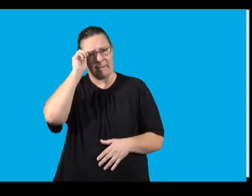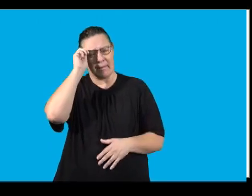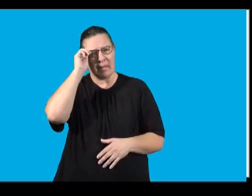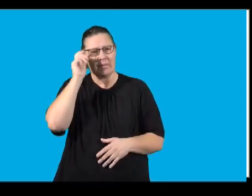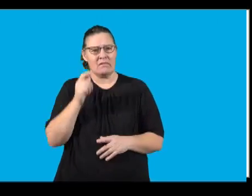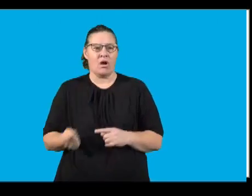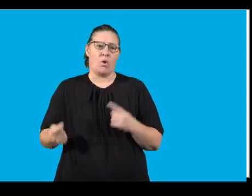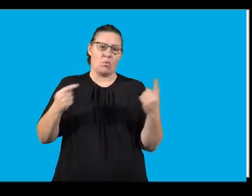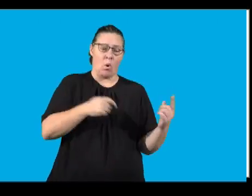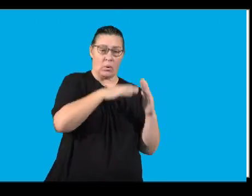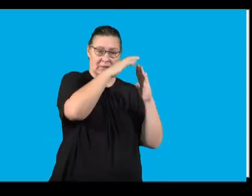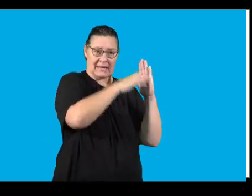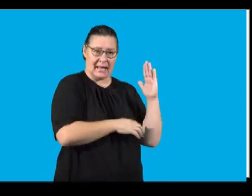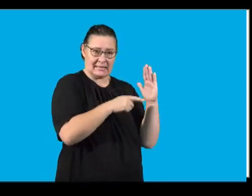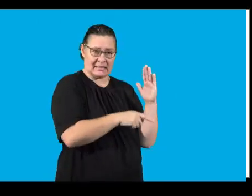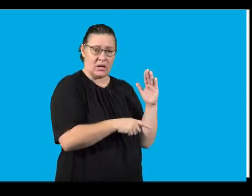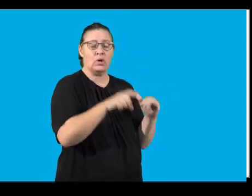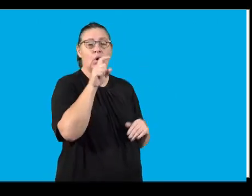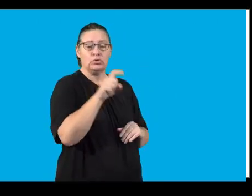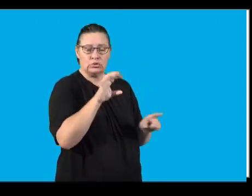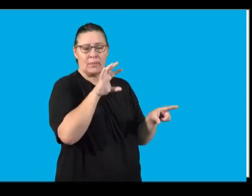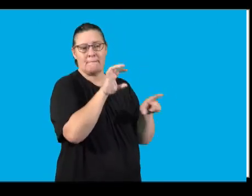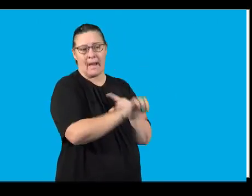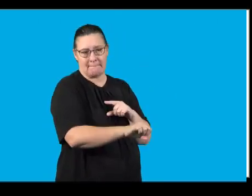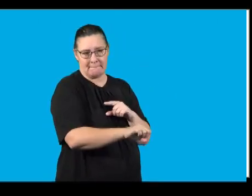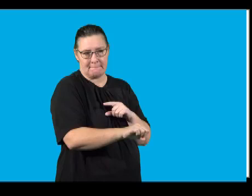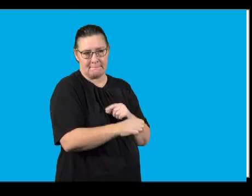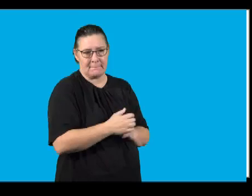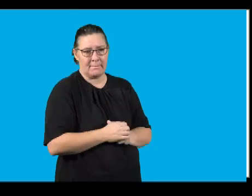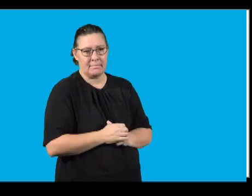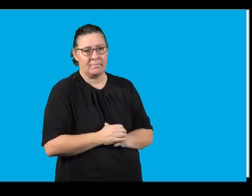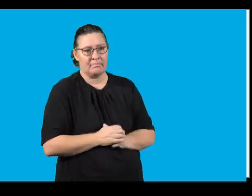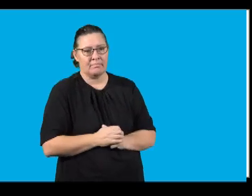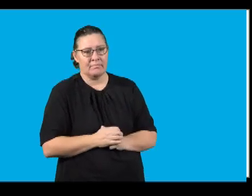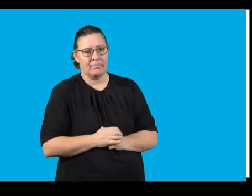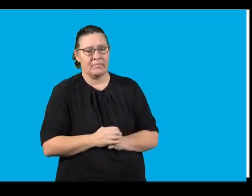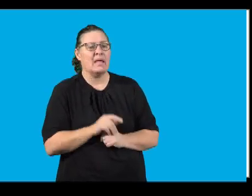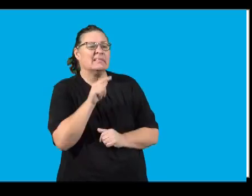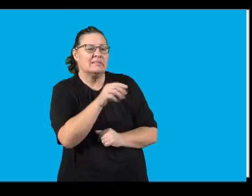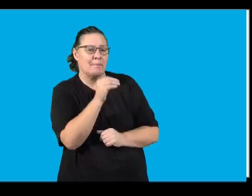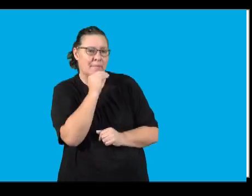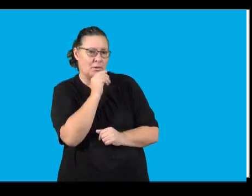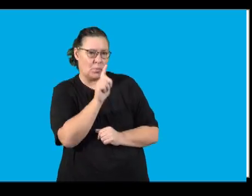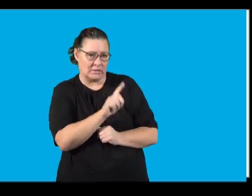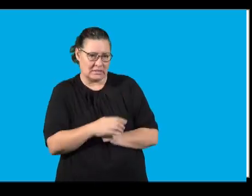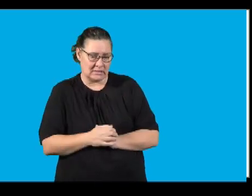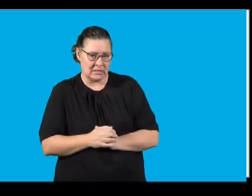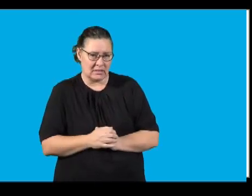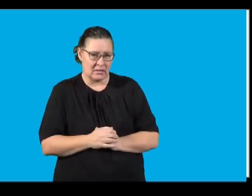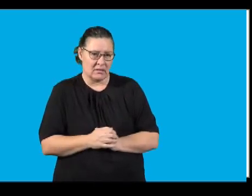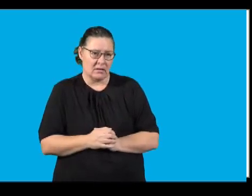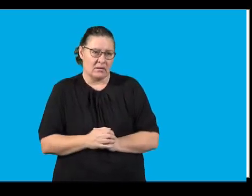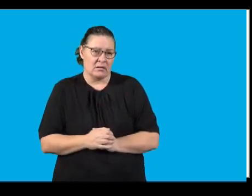setting, but when you go to the text, you should be able to find more or less what that